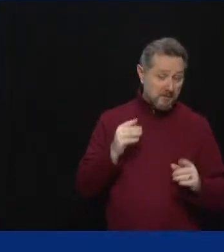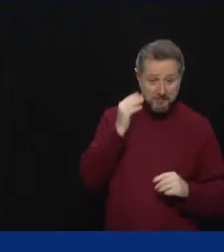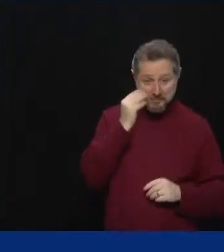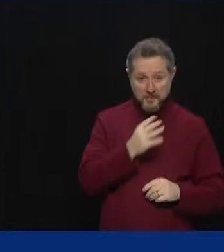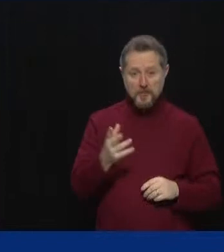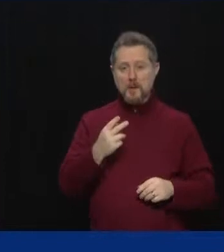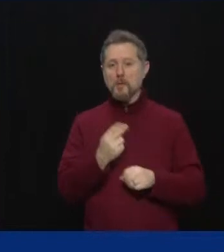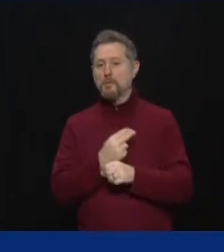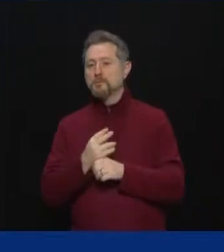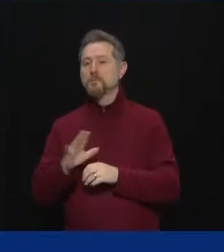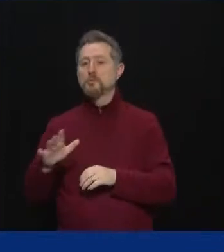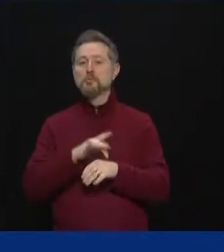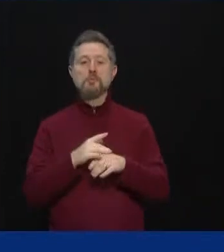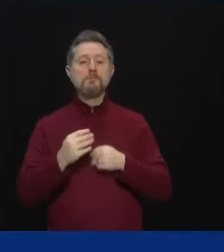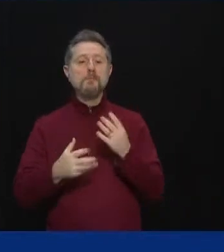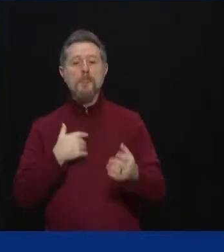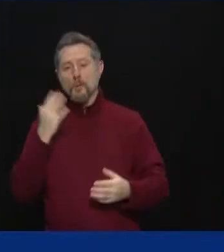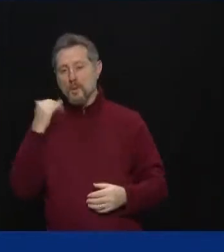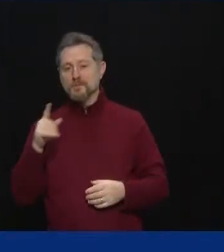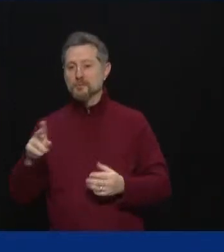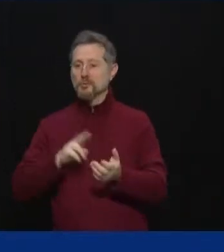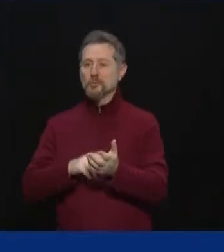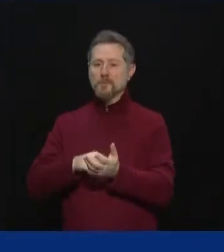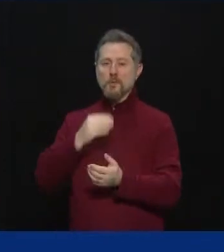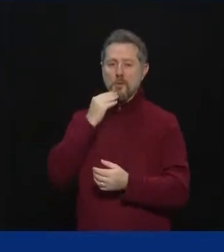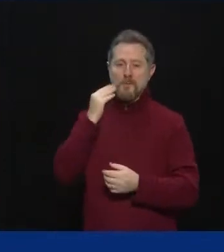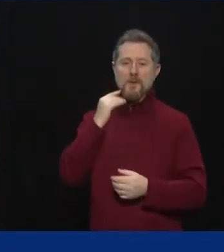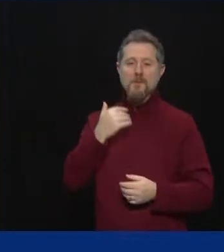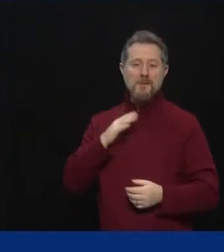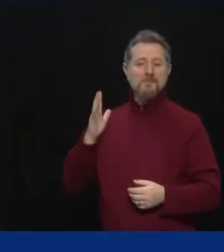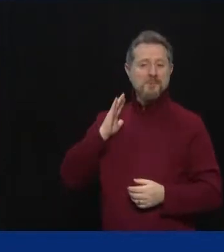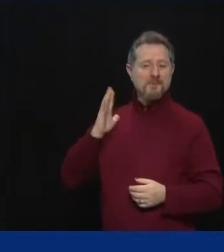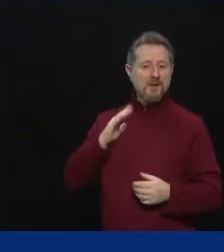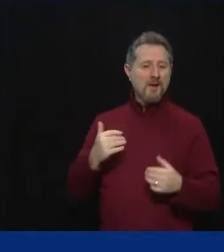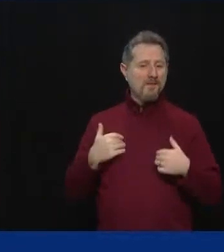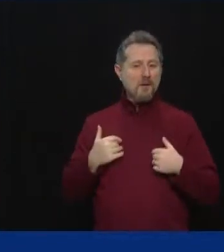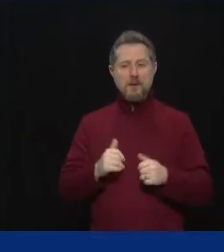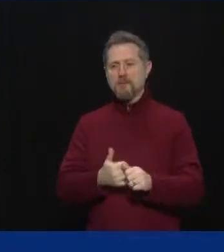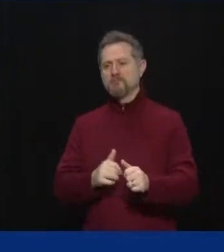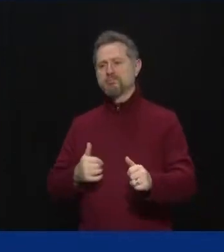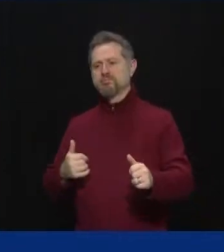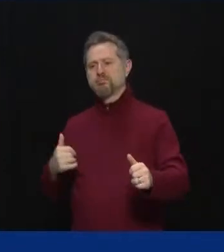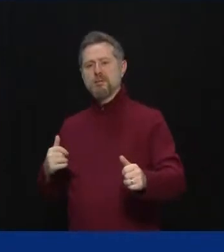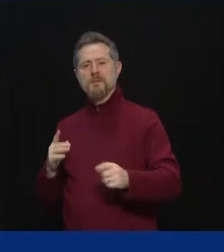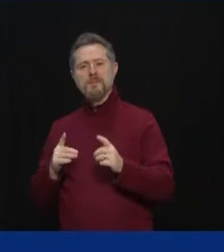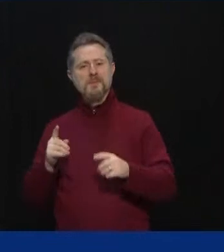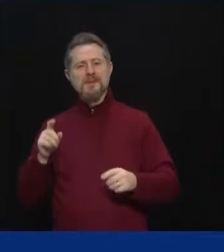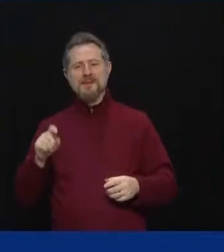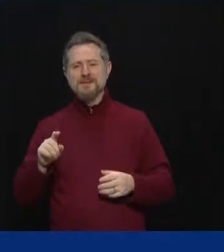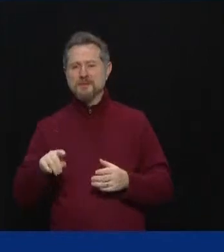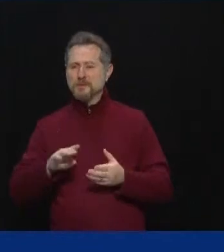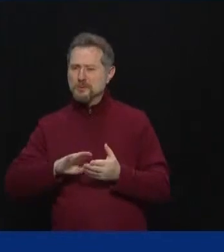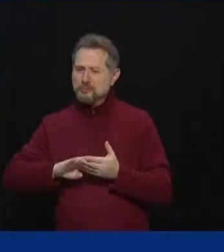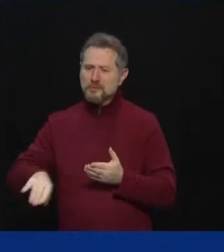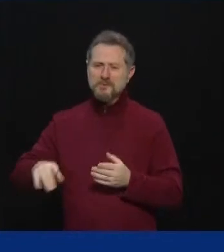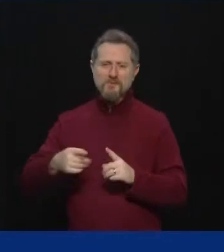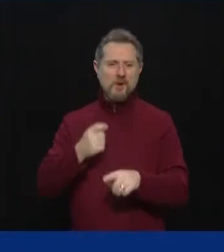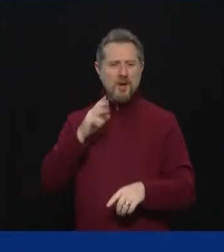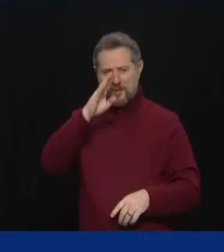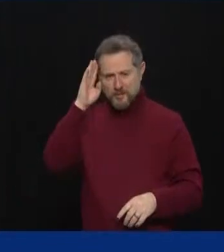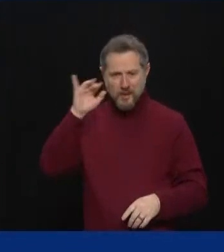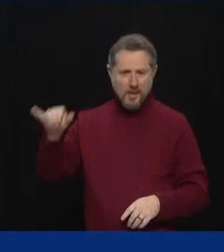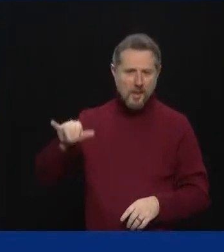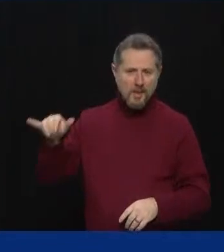they're in nursing homes, as I mentioned before, that there's a backlog of people who should be discharged from hospitals who cannot go